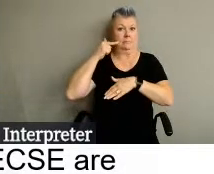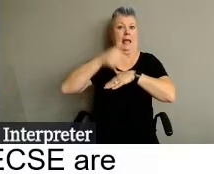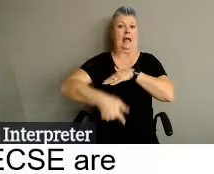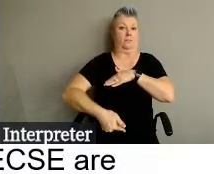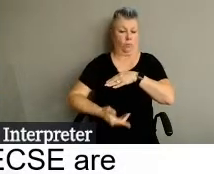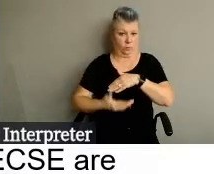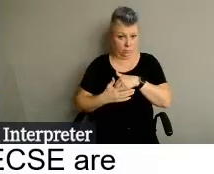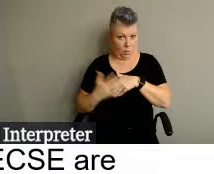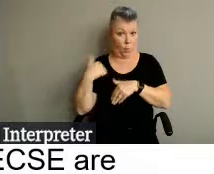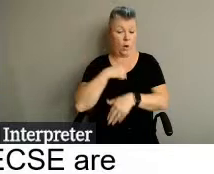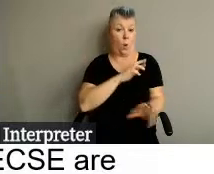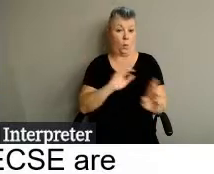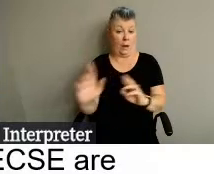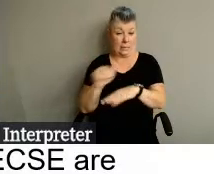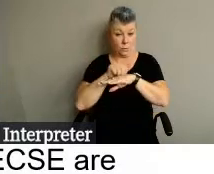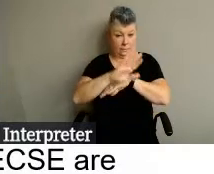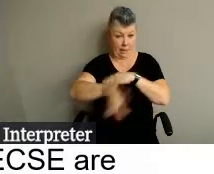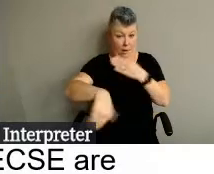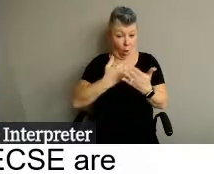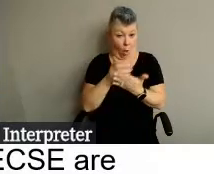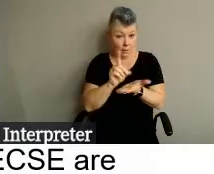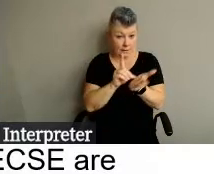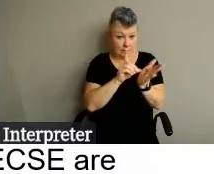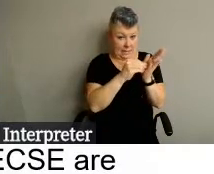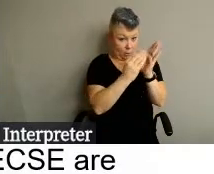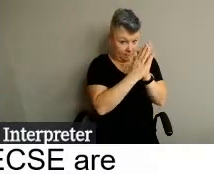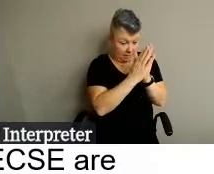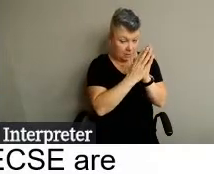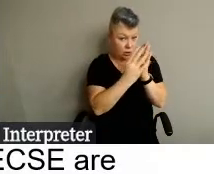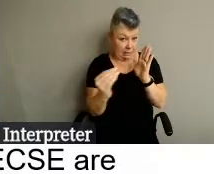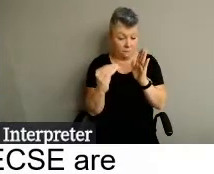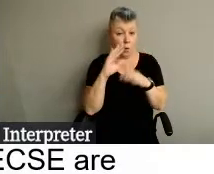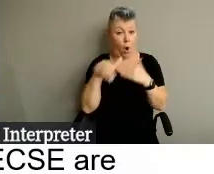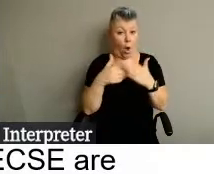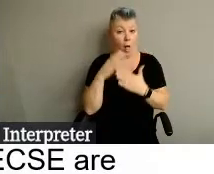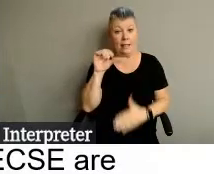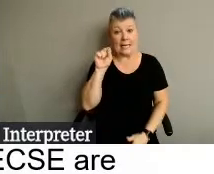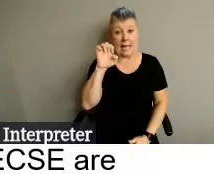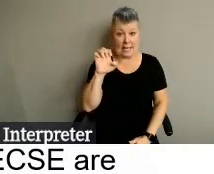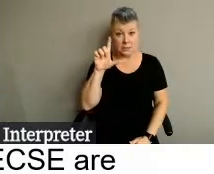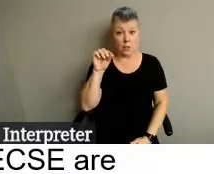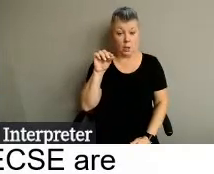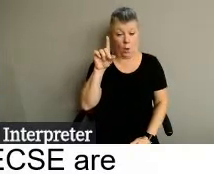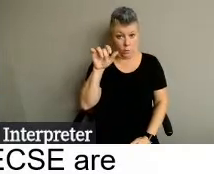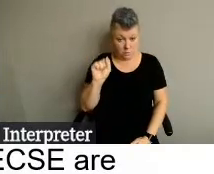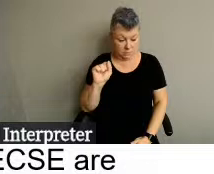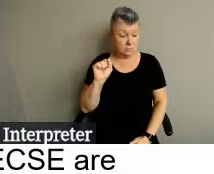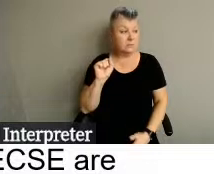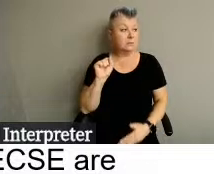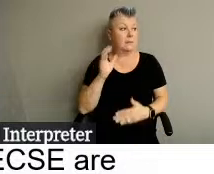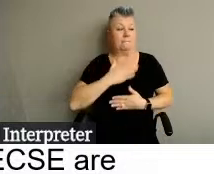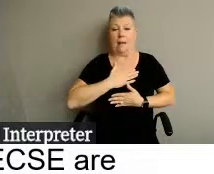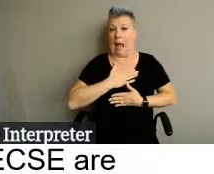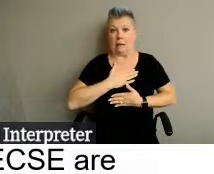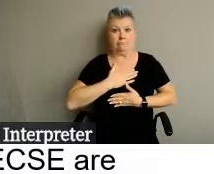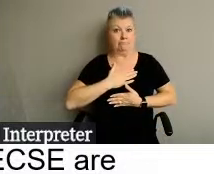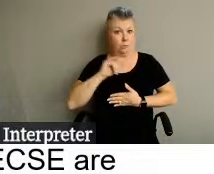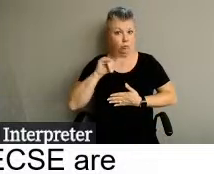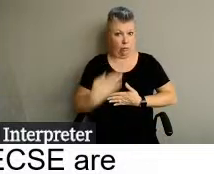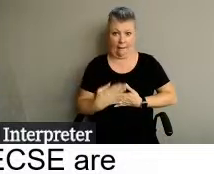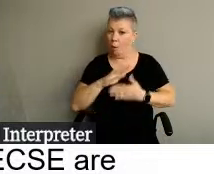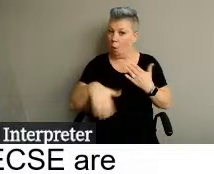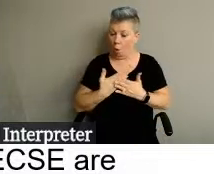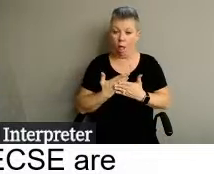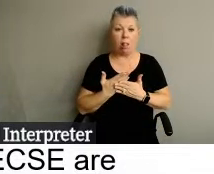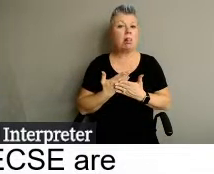ready to submit all of our documentation, our caseloads. Every position in the early childhood department, my position, secretaries, every single position